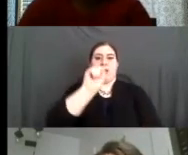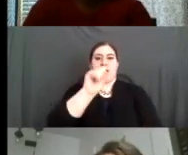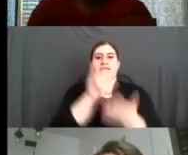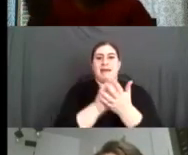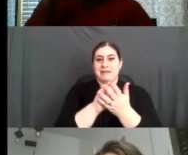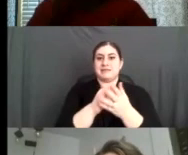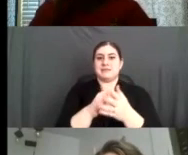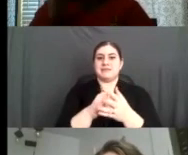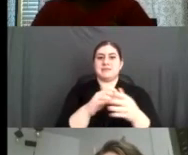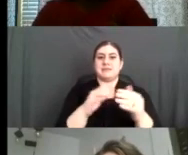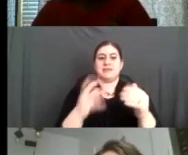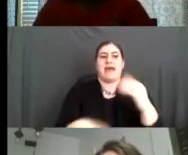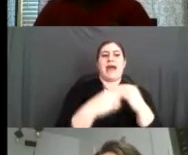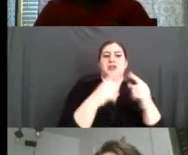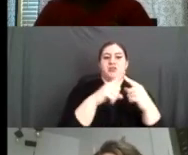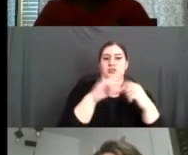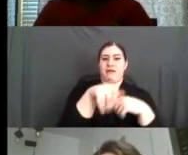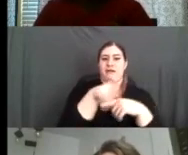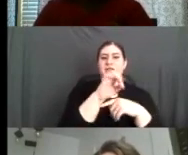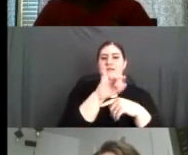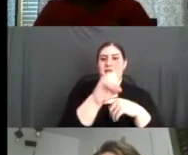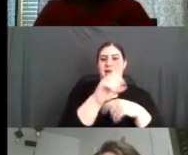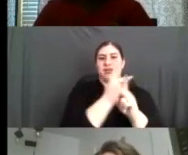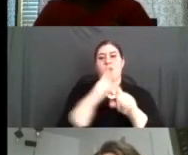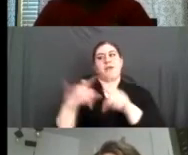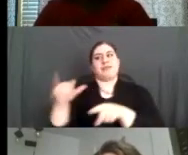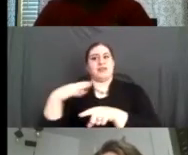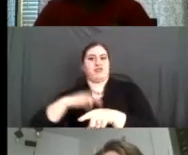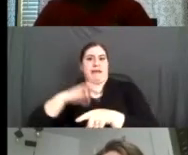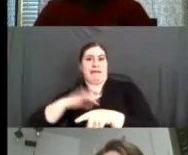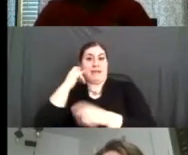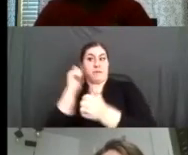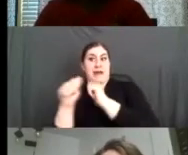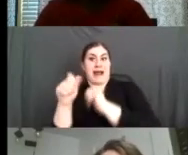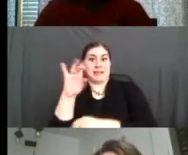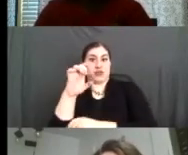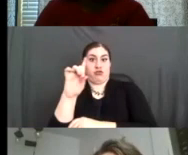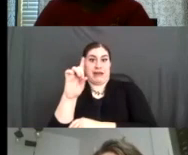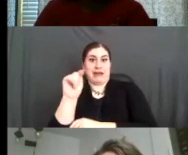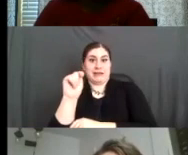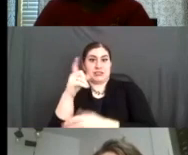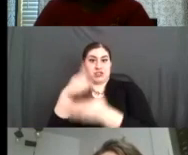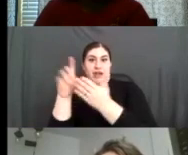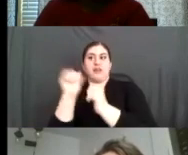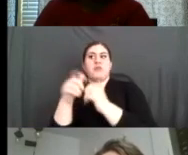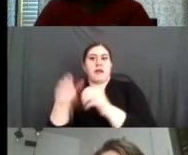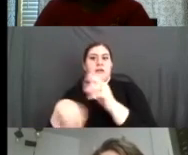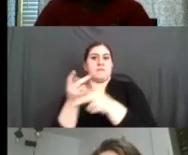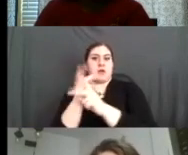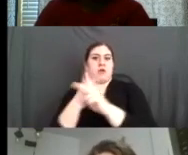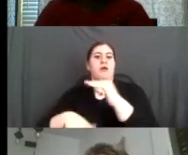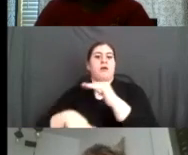the unsubsidized loan, and that is the credit-based version. If you pass the credit check, you can borrow up to the total